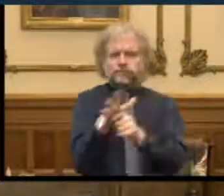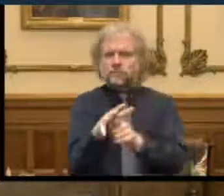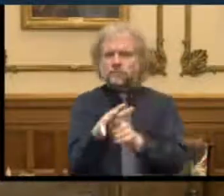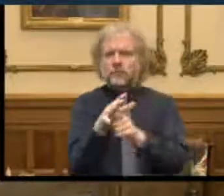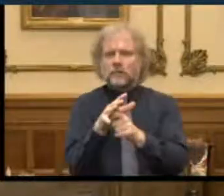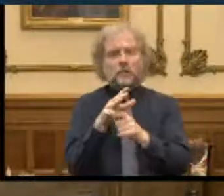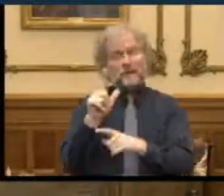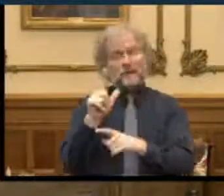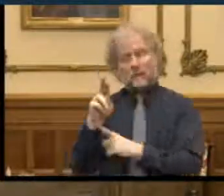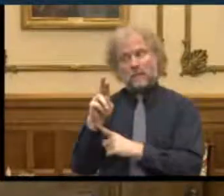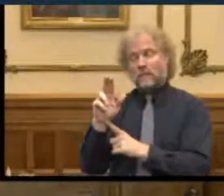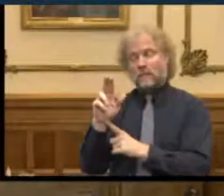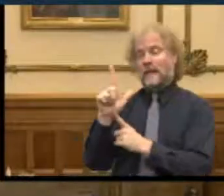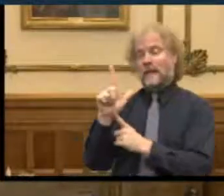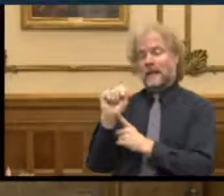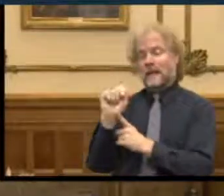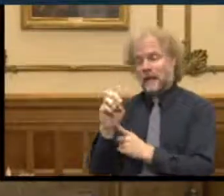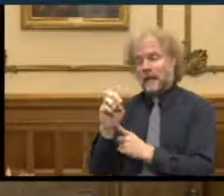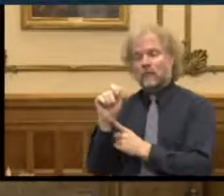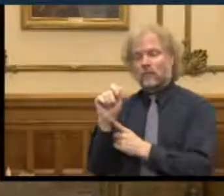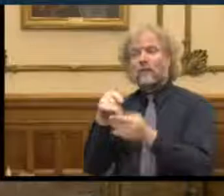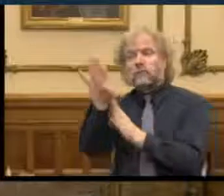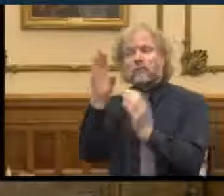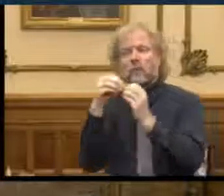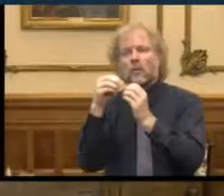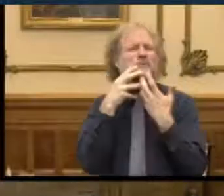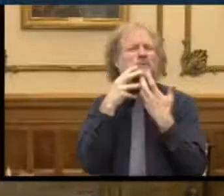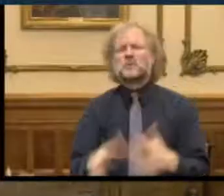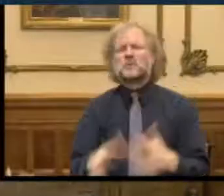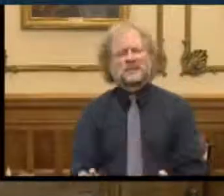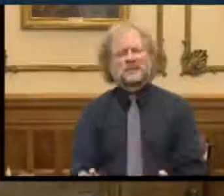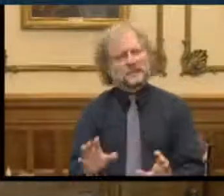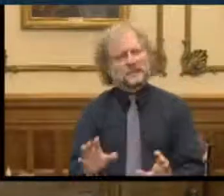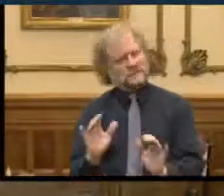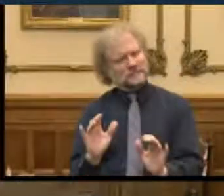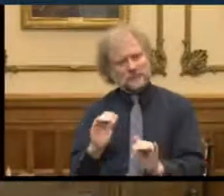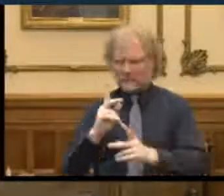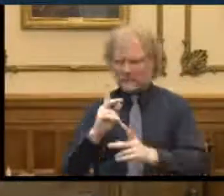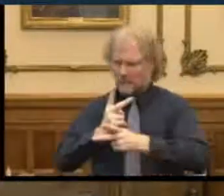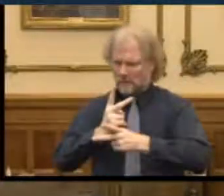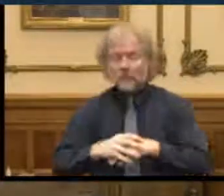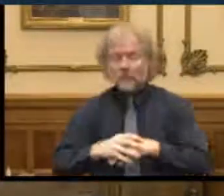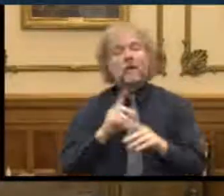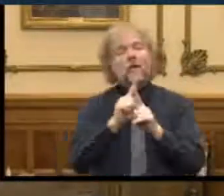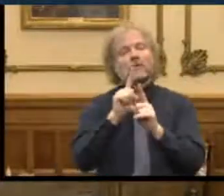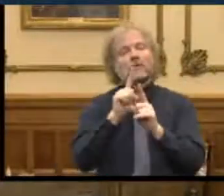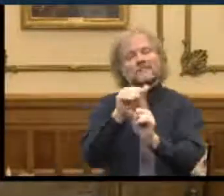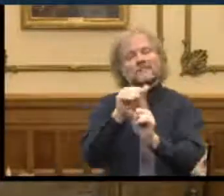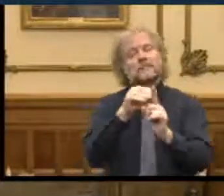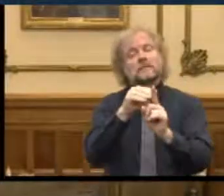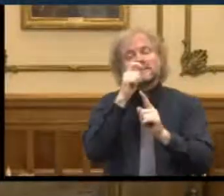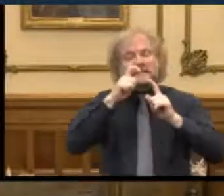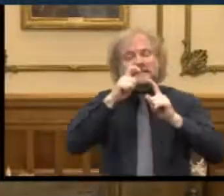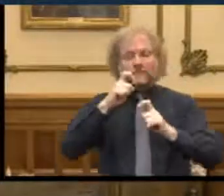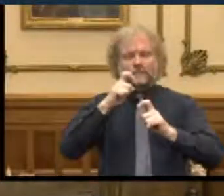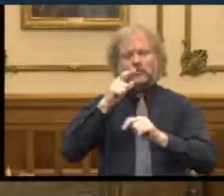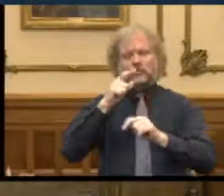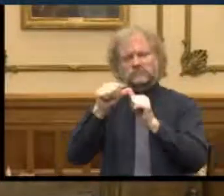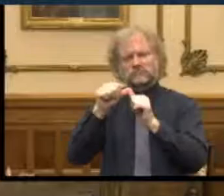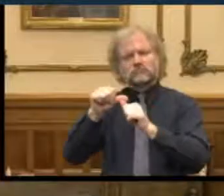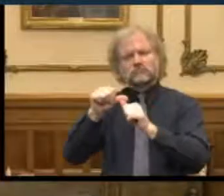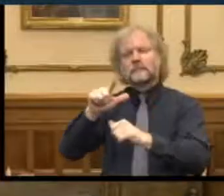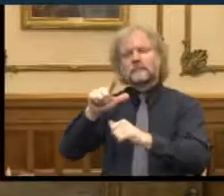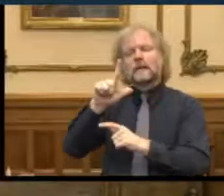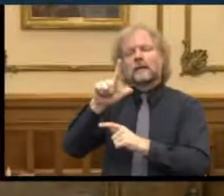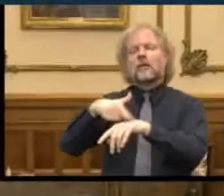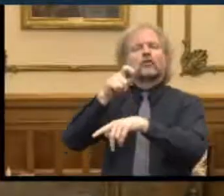Labor Day. Make this weekend a safe one, Hoosiers. I also want to update you on testing of our long-term care staff. As you recall, we